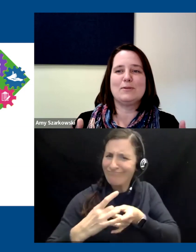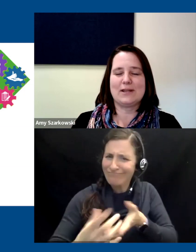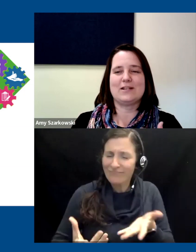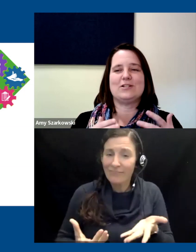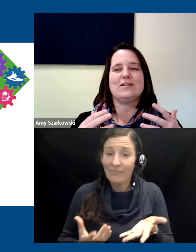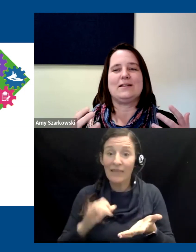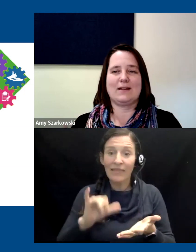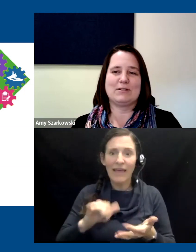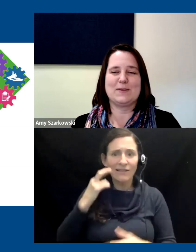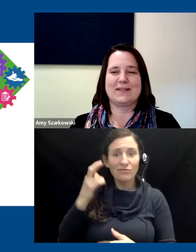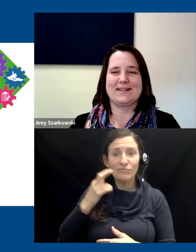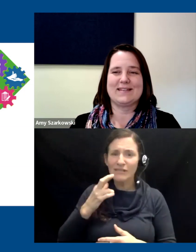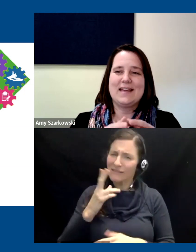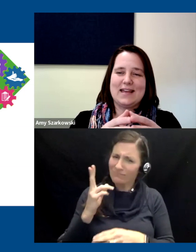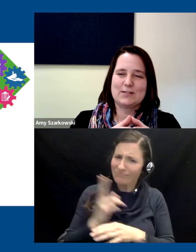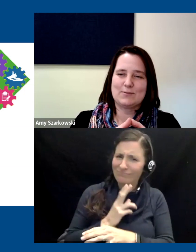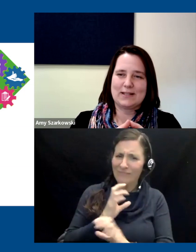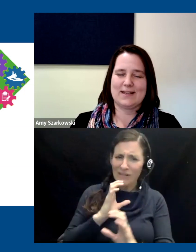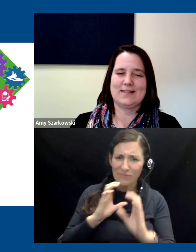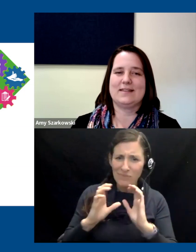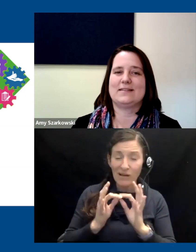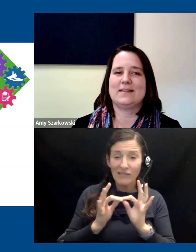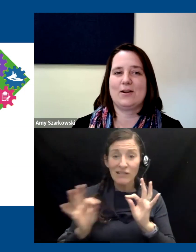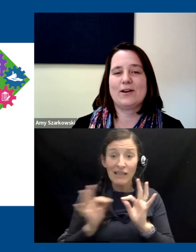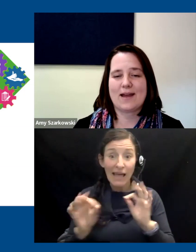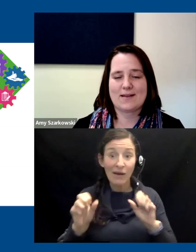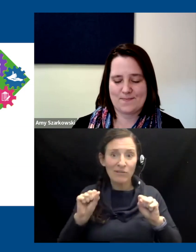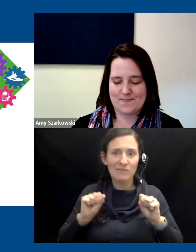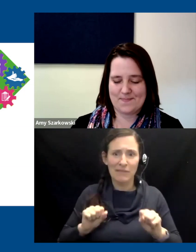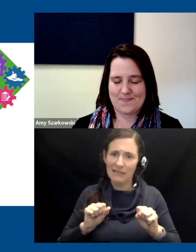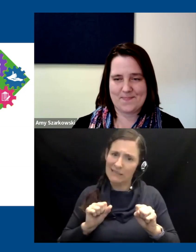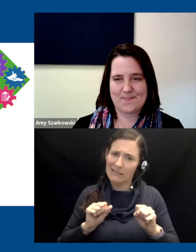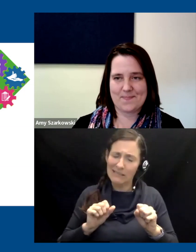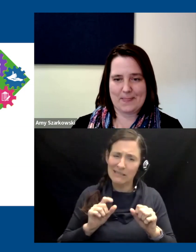use communication, language abilities is really in this area.